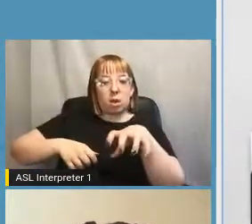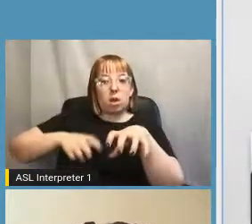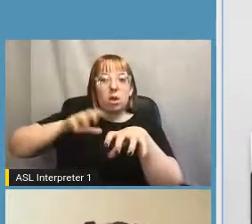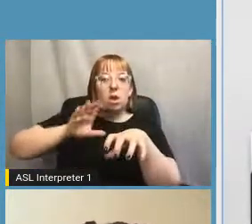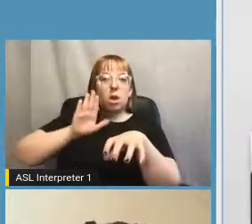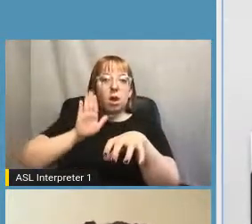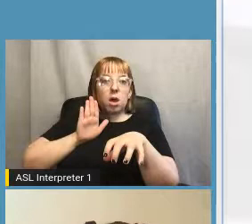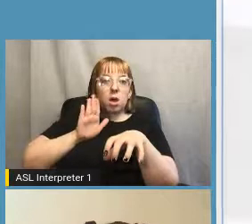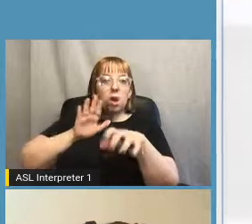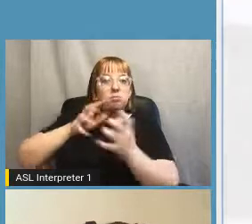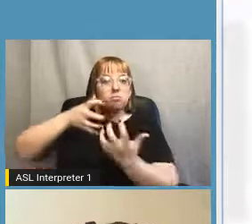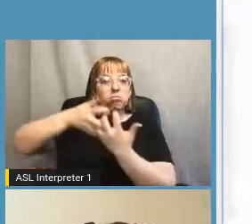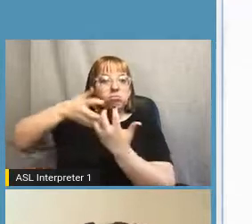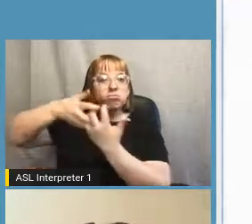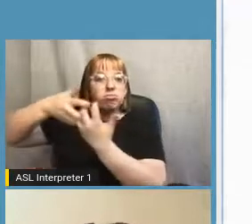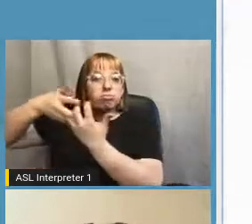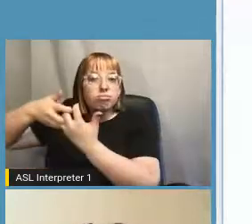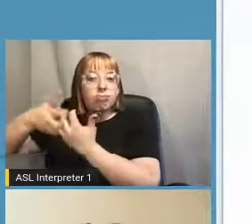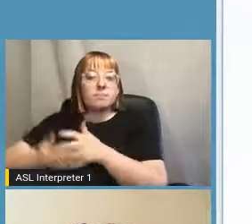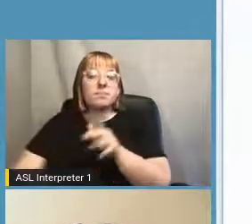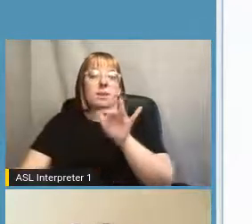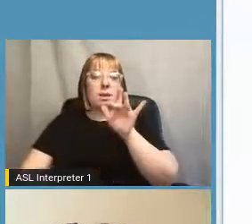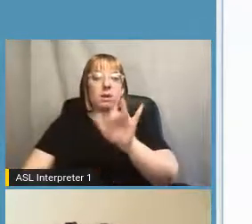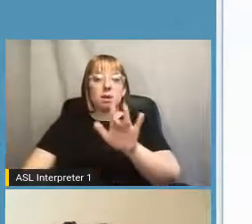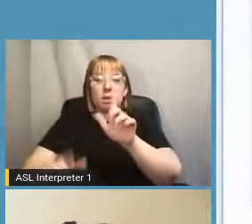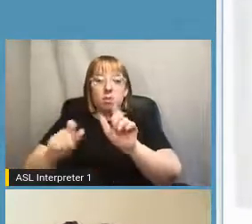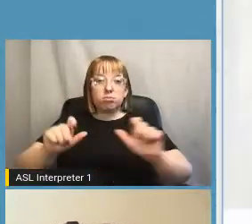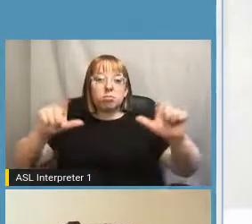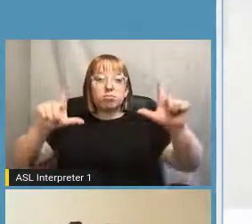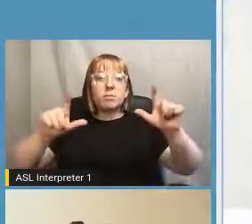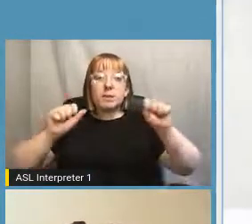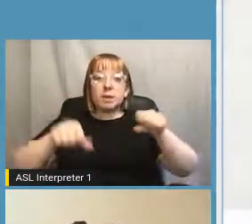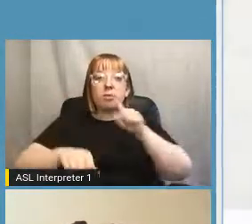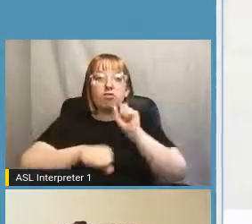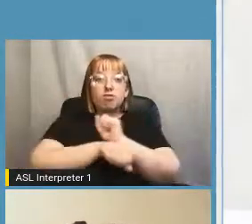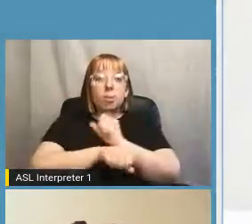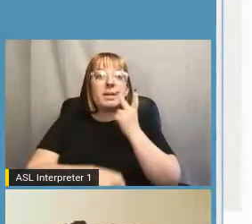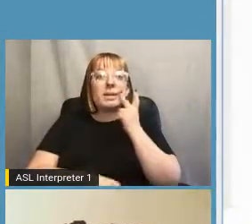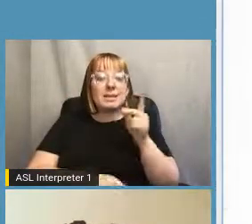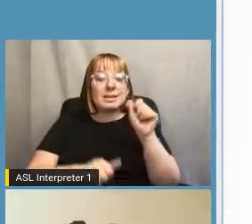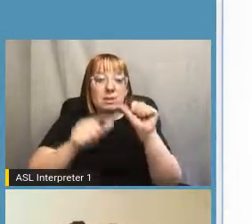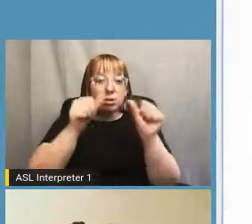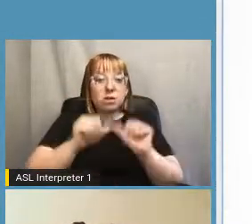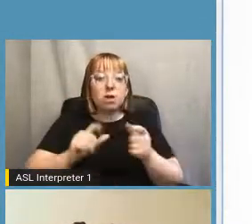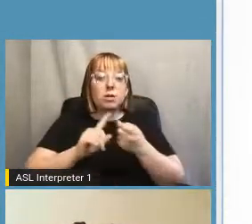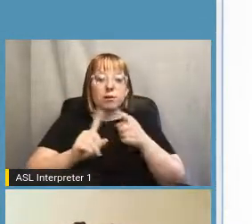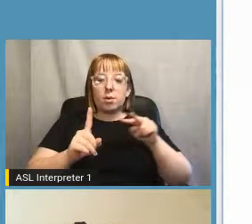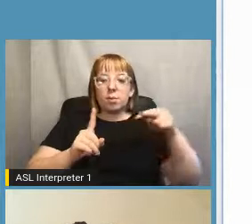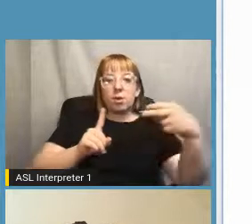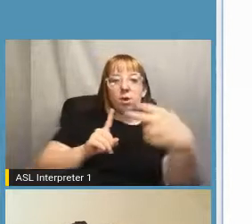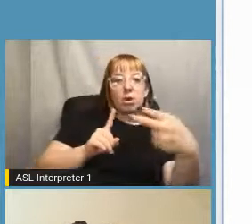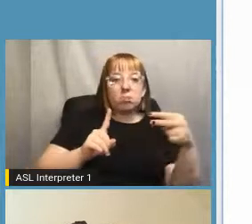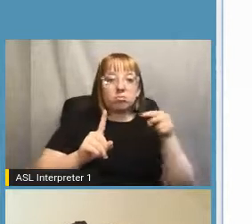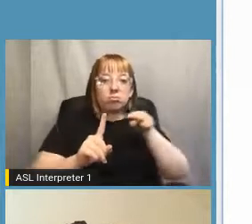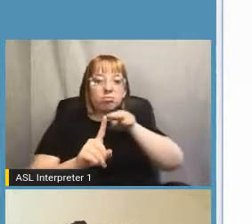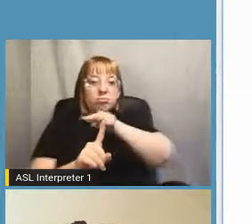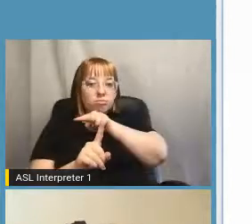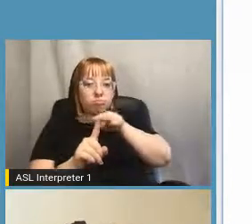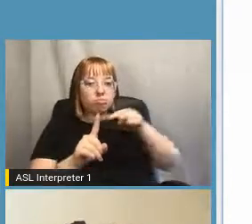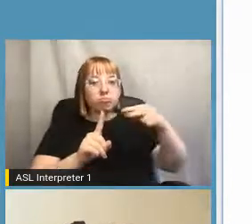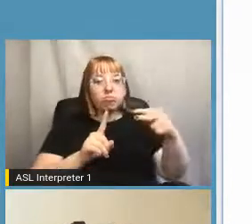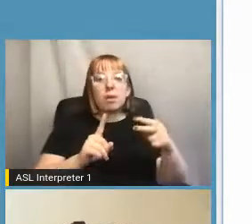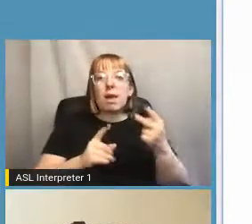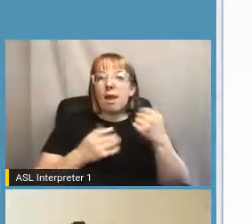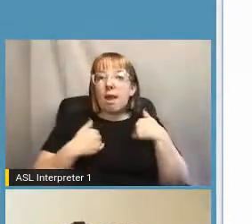sculpture. And when you click on it, you can actually see the sculpture from different angles. And it has some information on